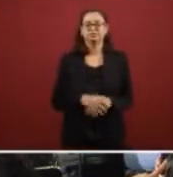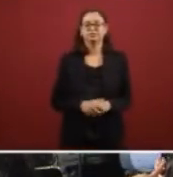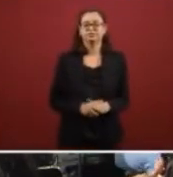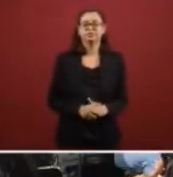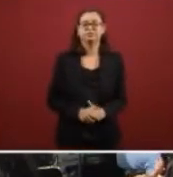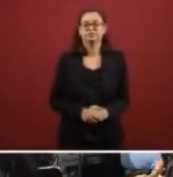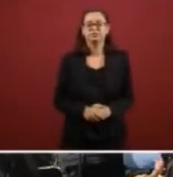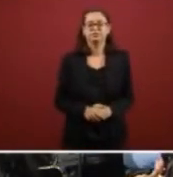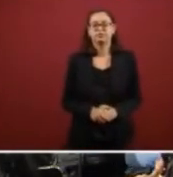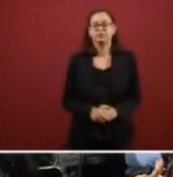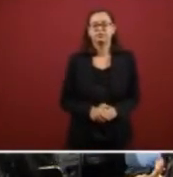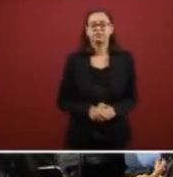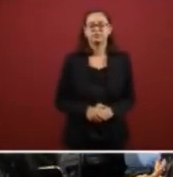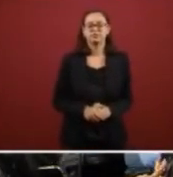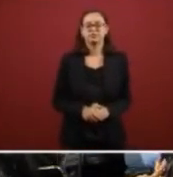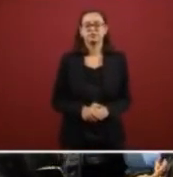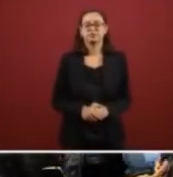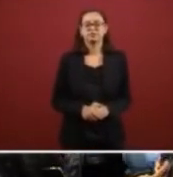today.